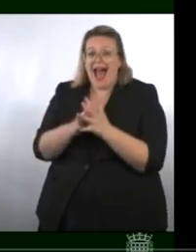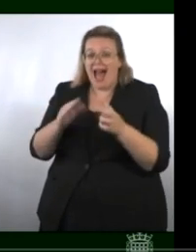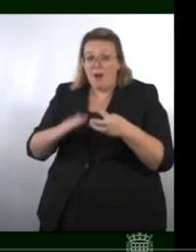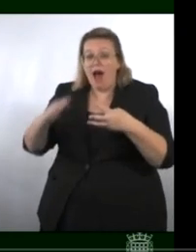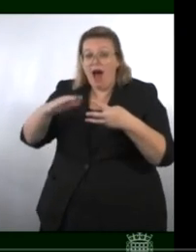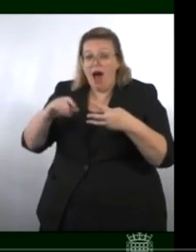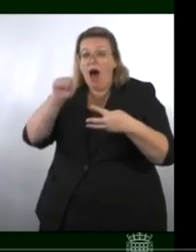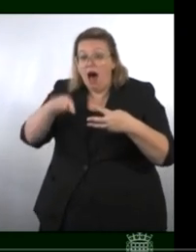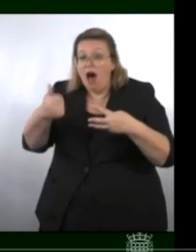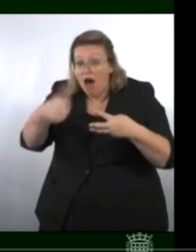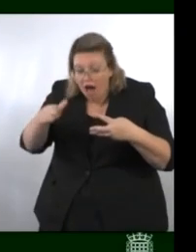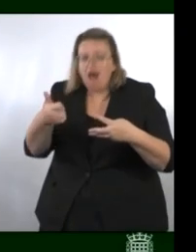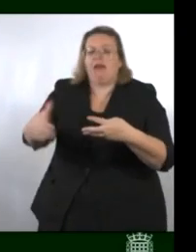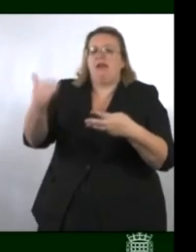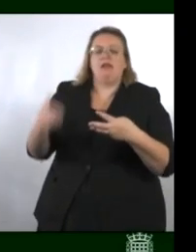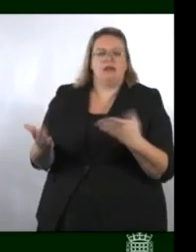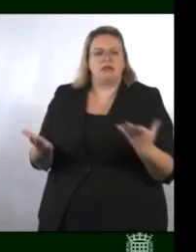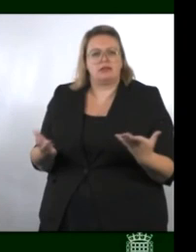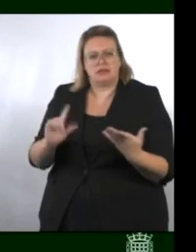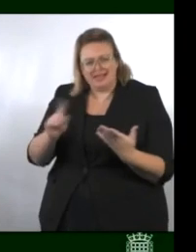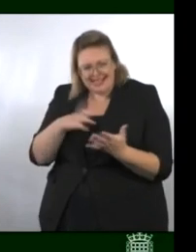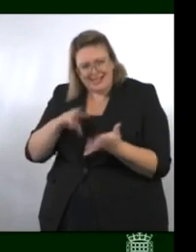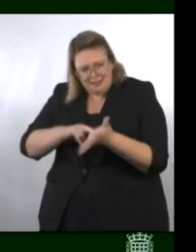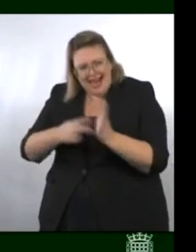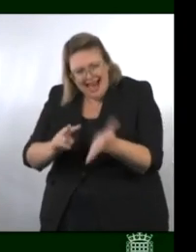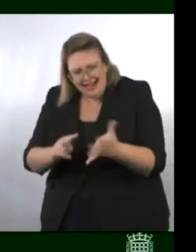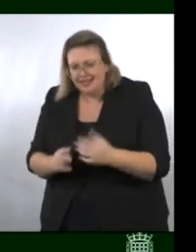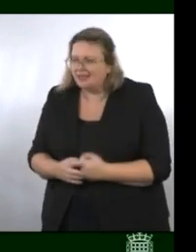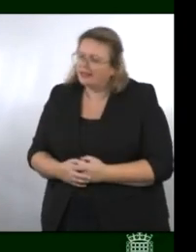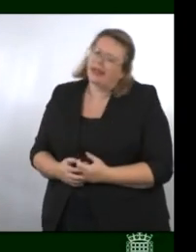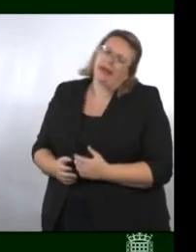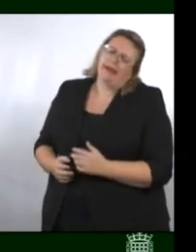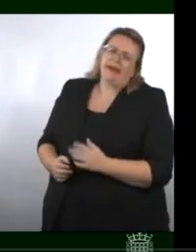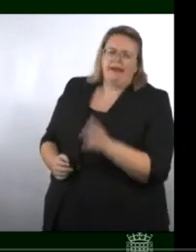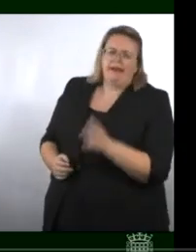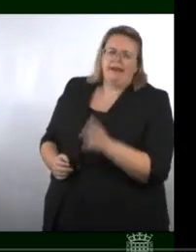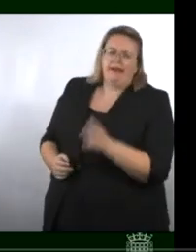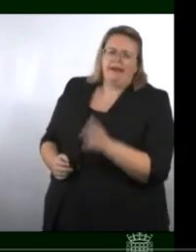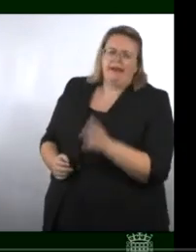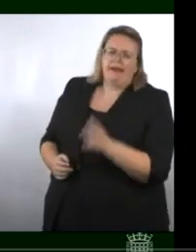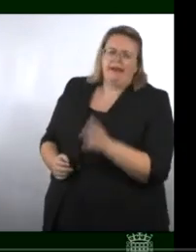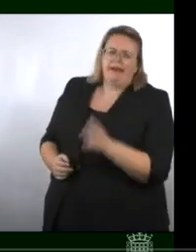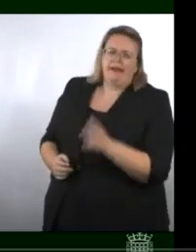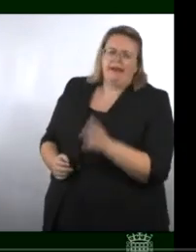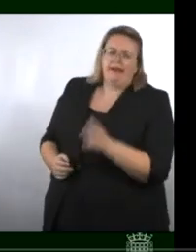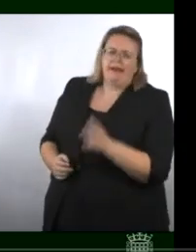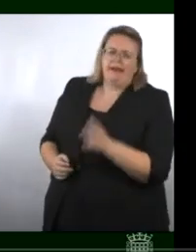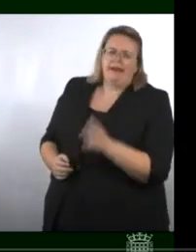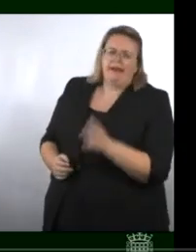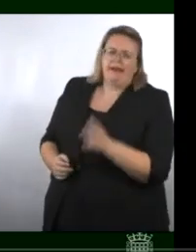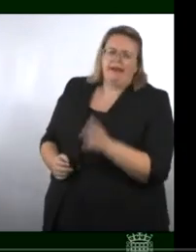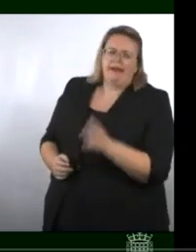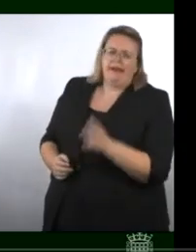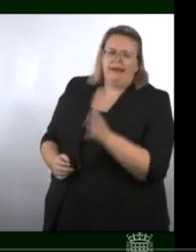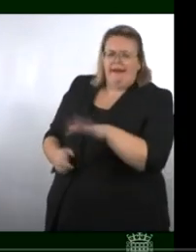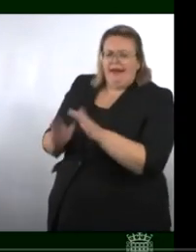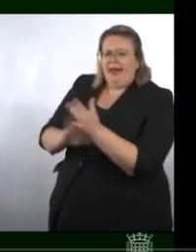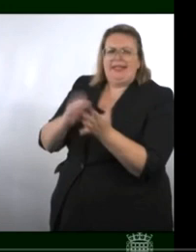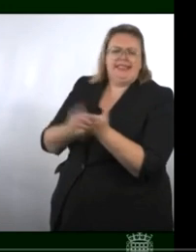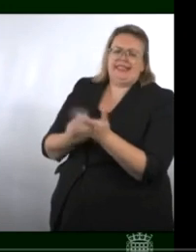Sorry, Mr. Speaker, I've made it absolutely clear that a... clear as mud.